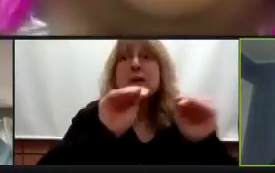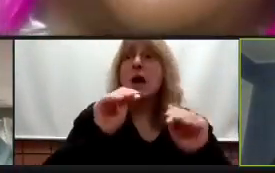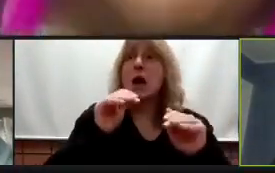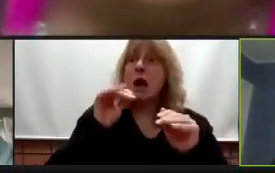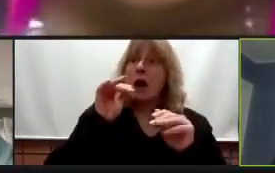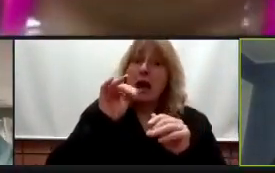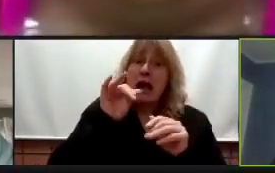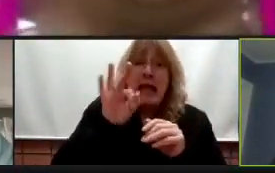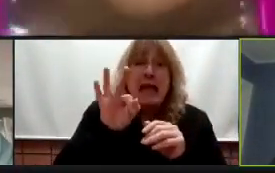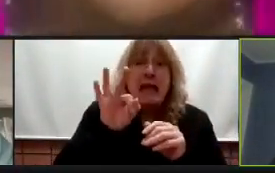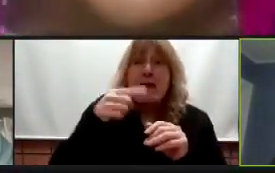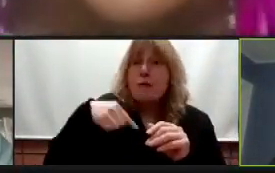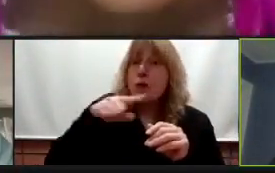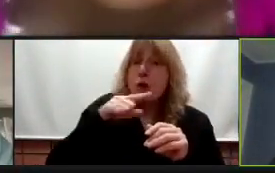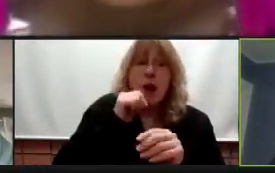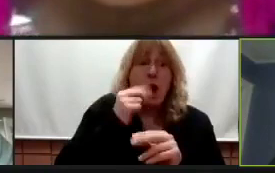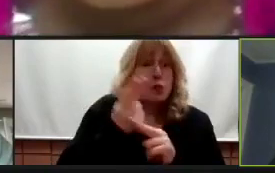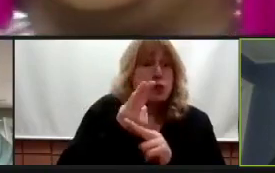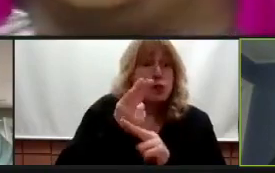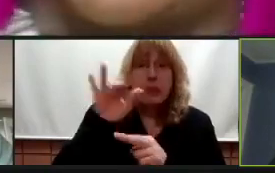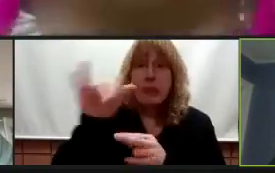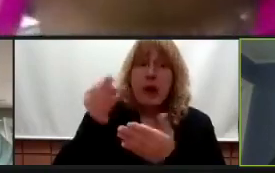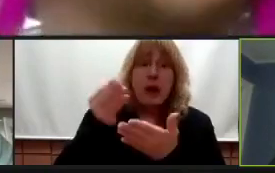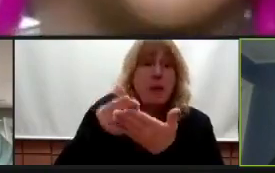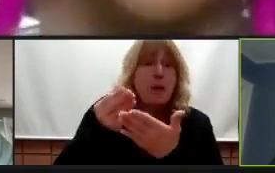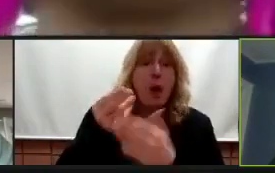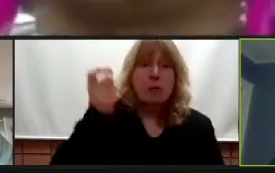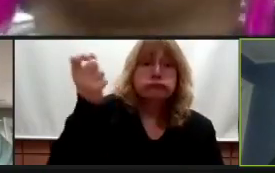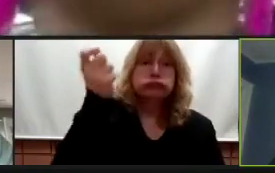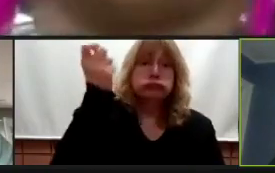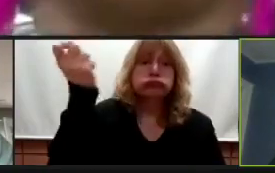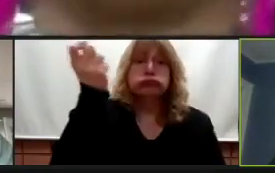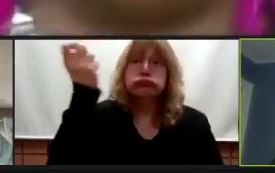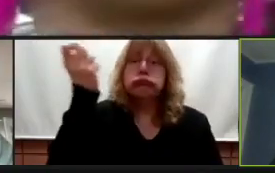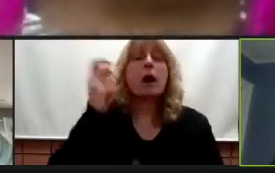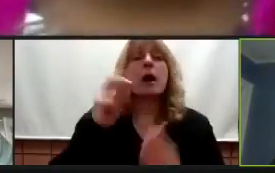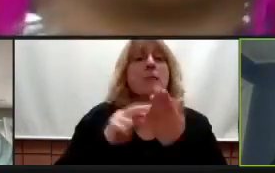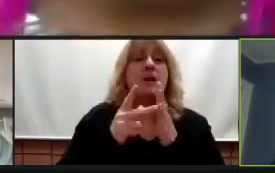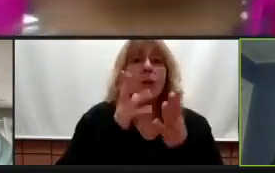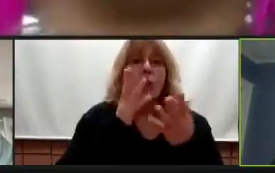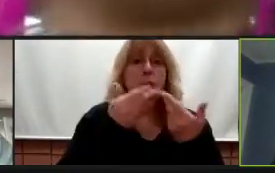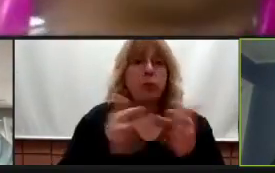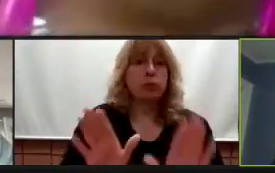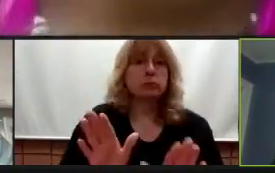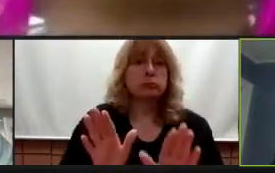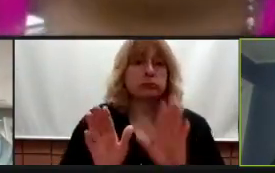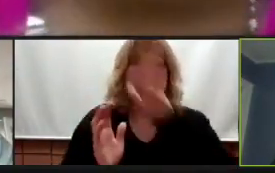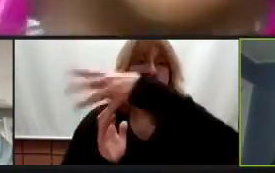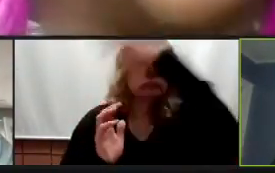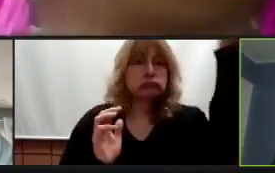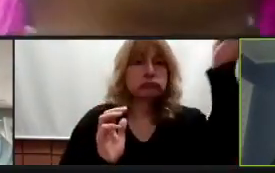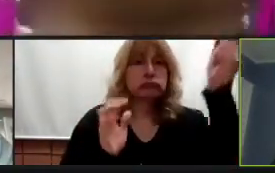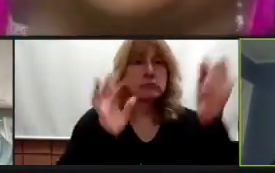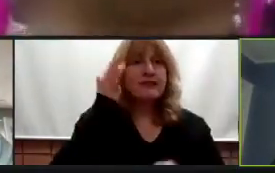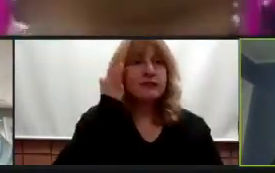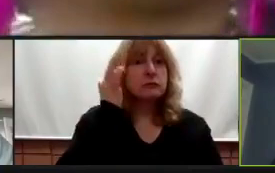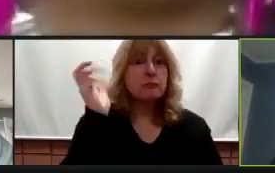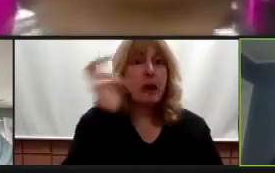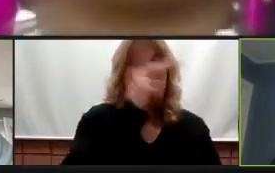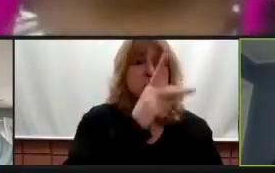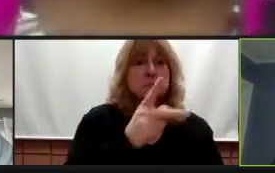don't use it, we lose it. I just ask that all of those parents that are on the western side of the